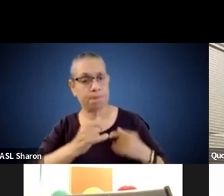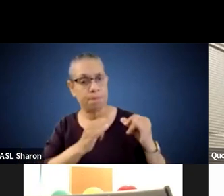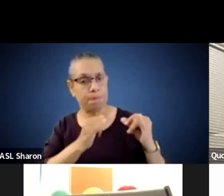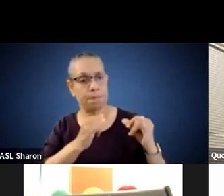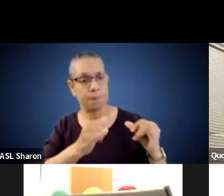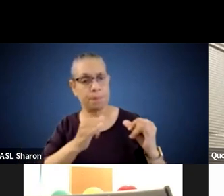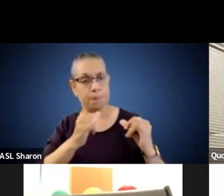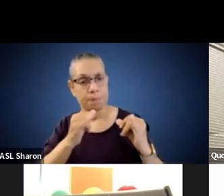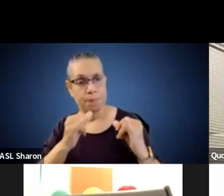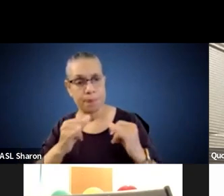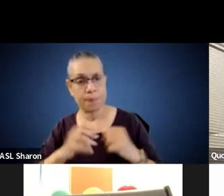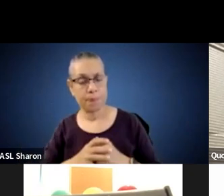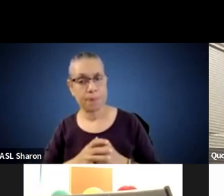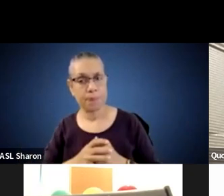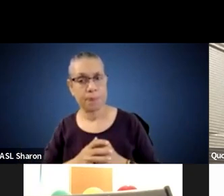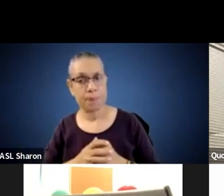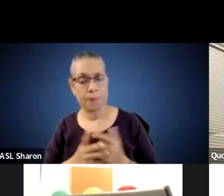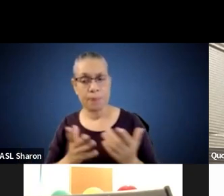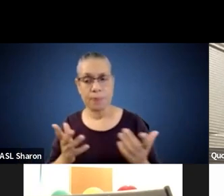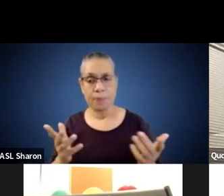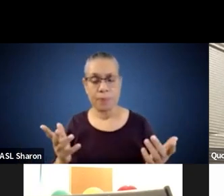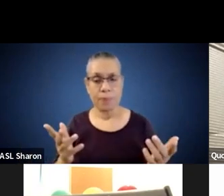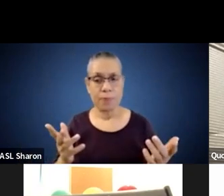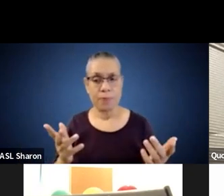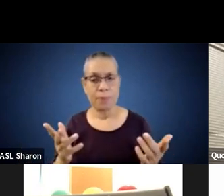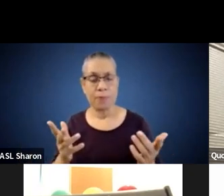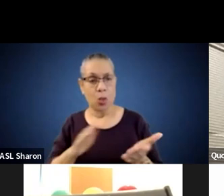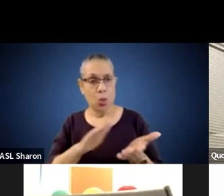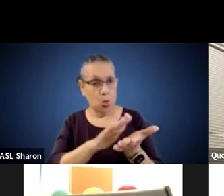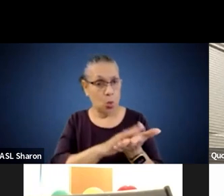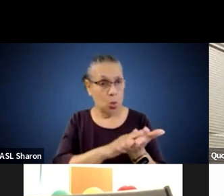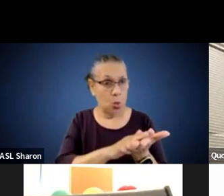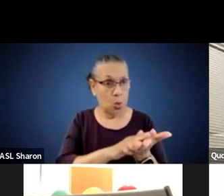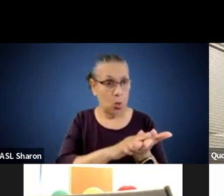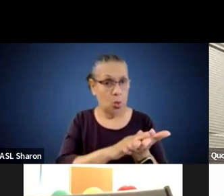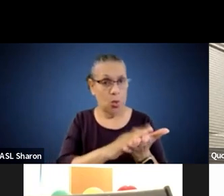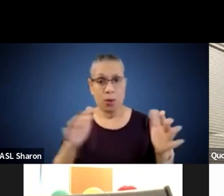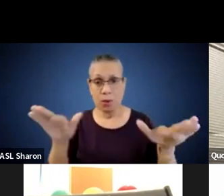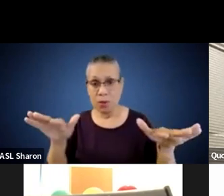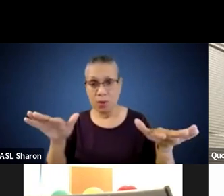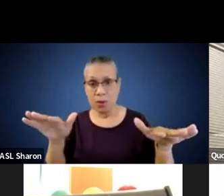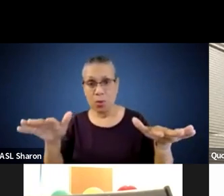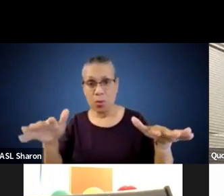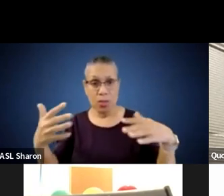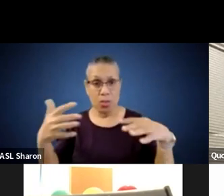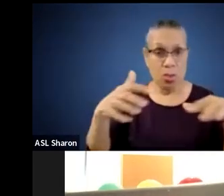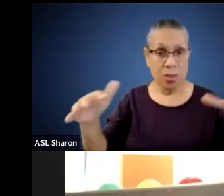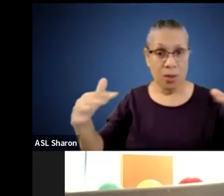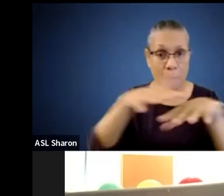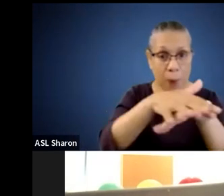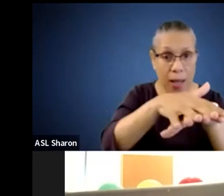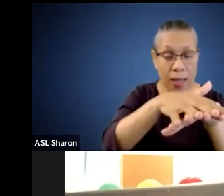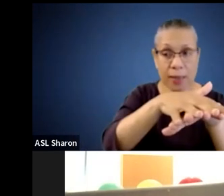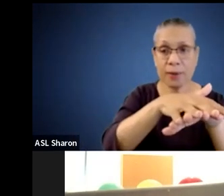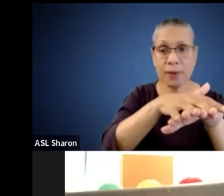you know about whether you know and how we shift schools combine schools close schools any number of things